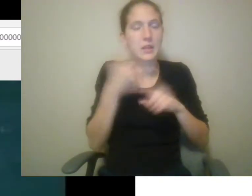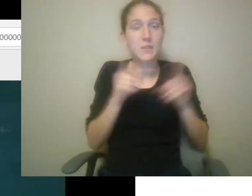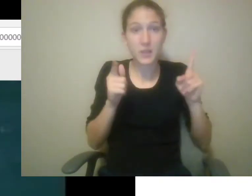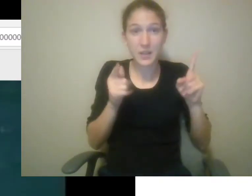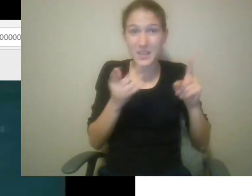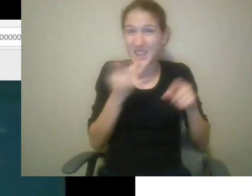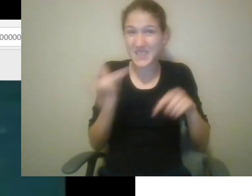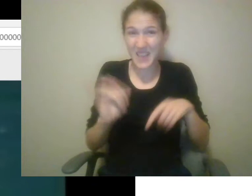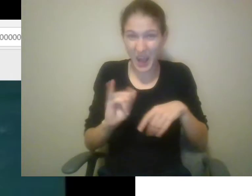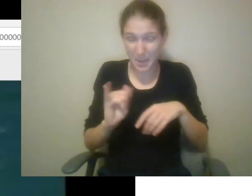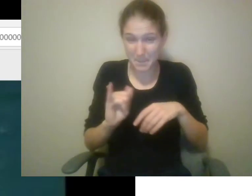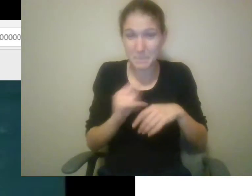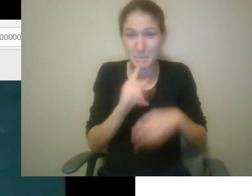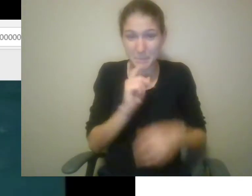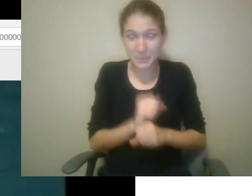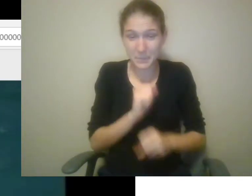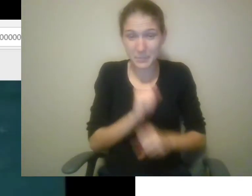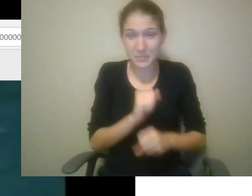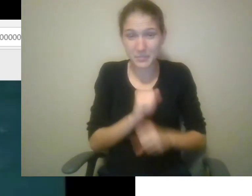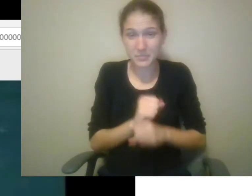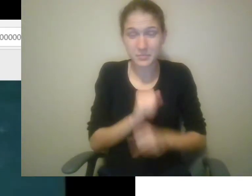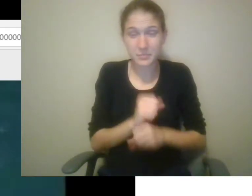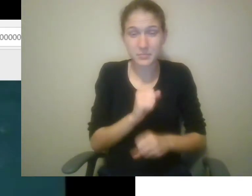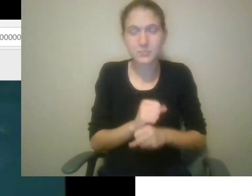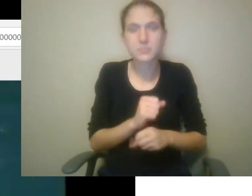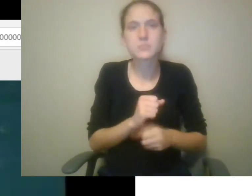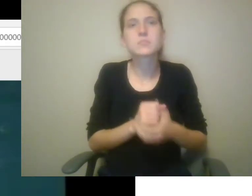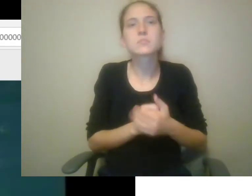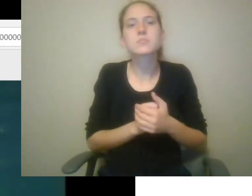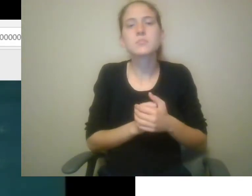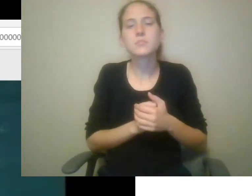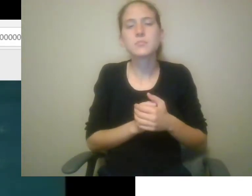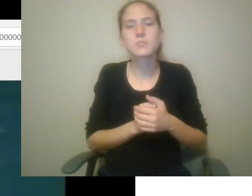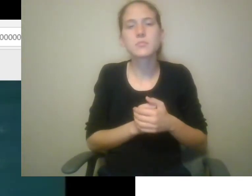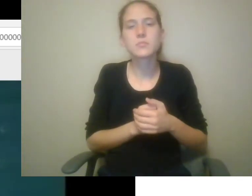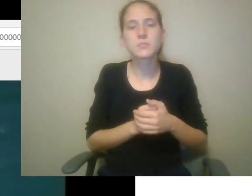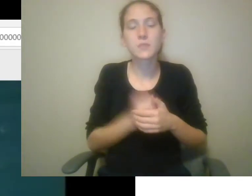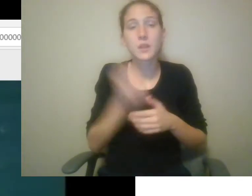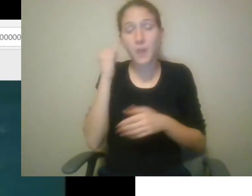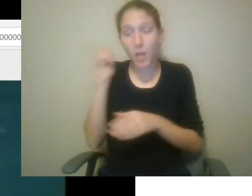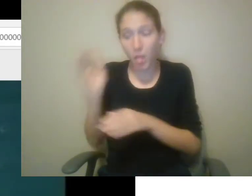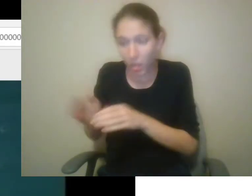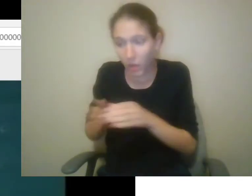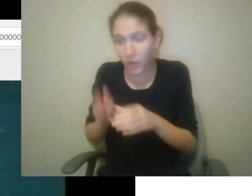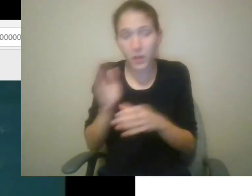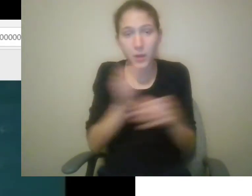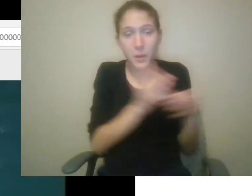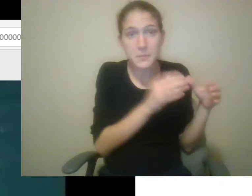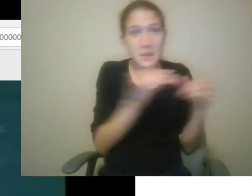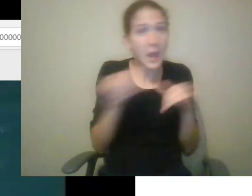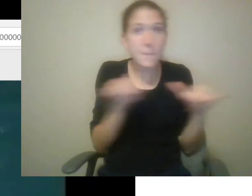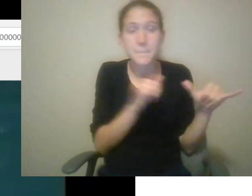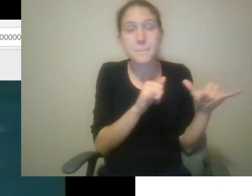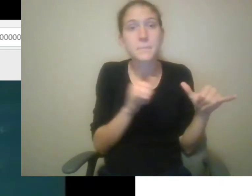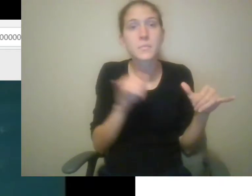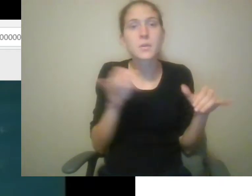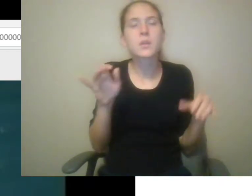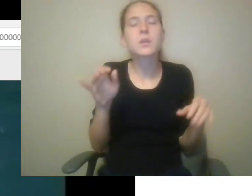not be able to tell them apart because if they're small pieces, so they're the same size, you won't be able to tell them apart because the real big